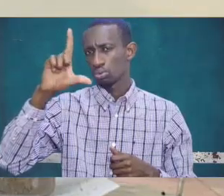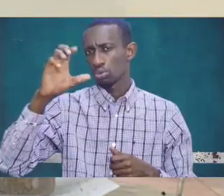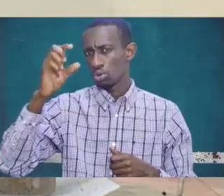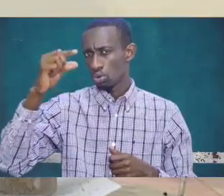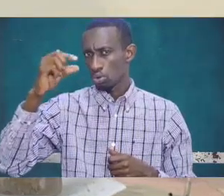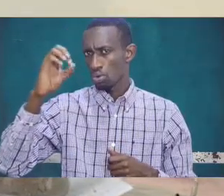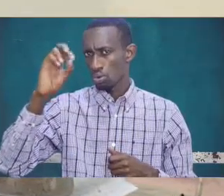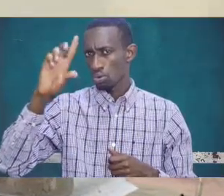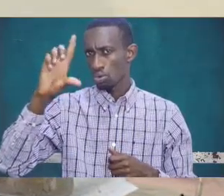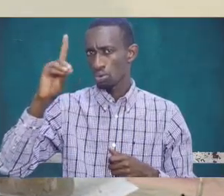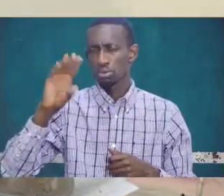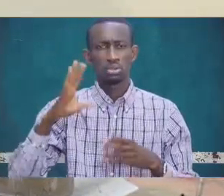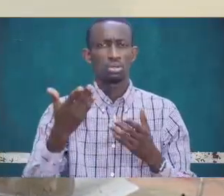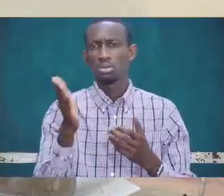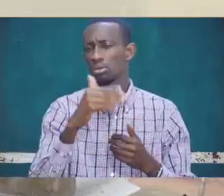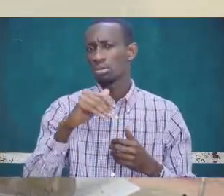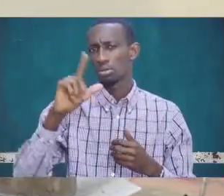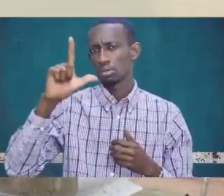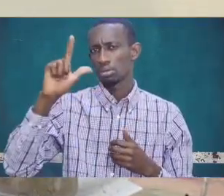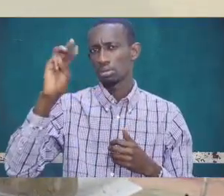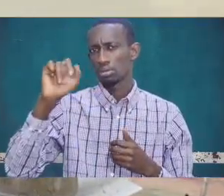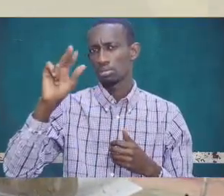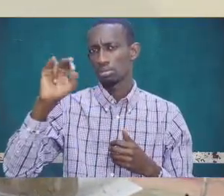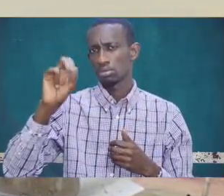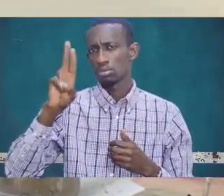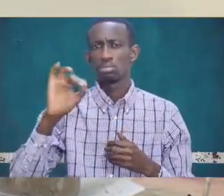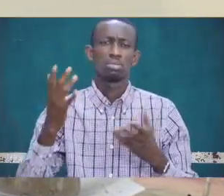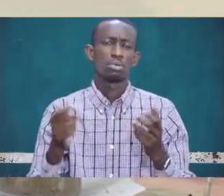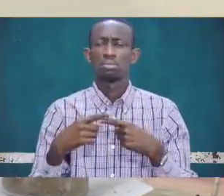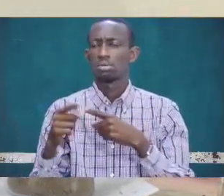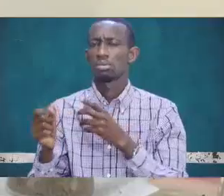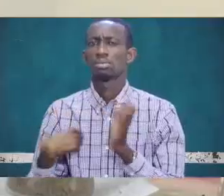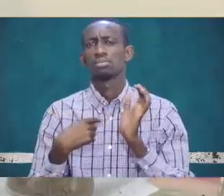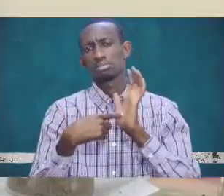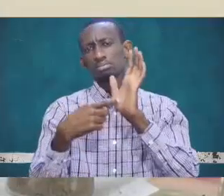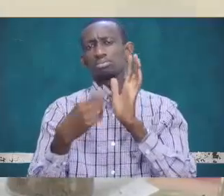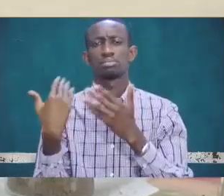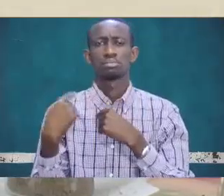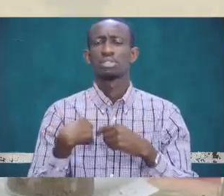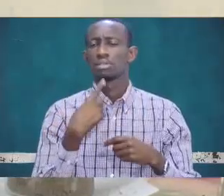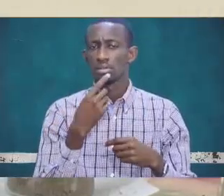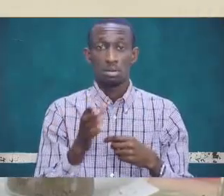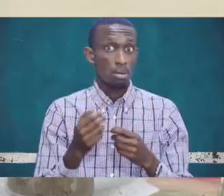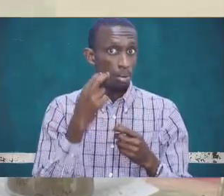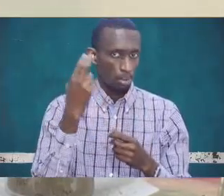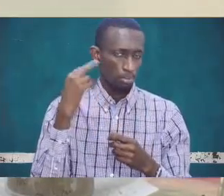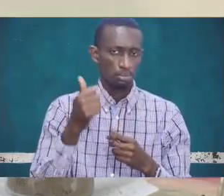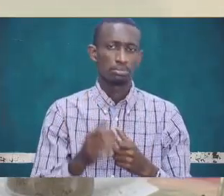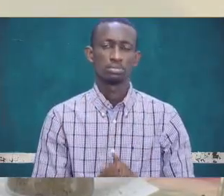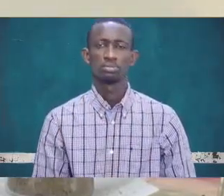aluminum, and many other examples that we gave. I'm just trying to go through what we talked about last